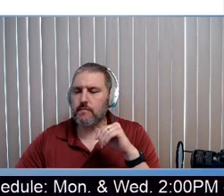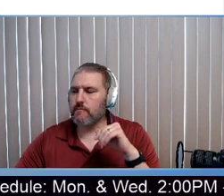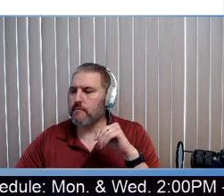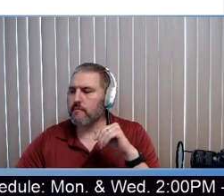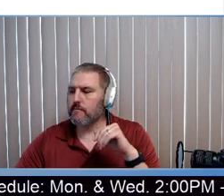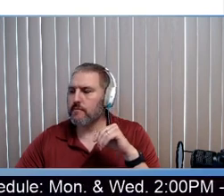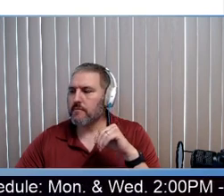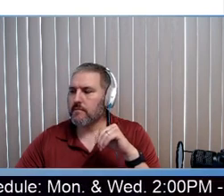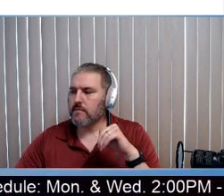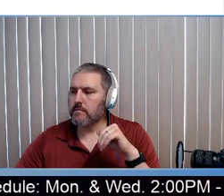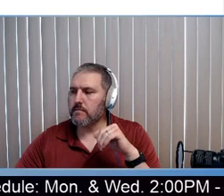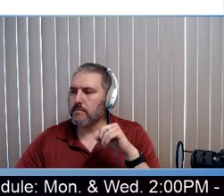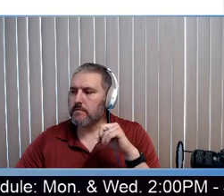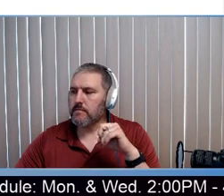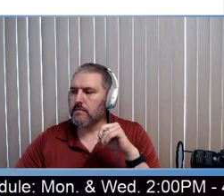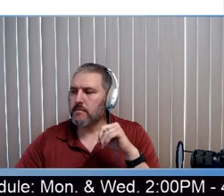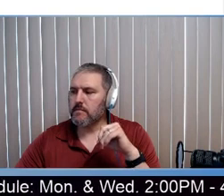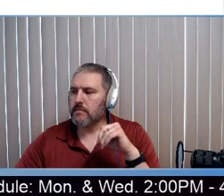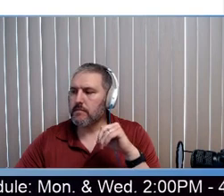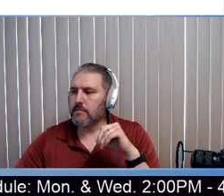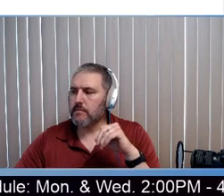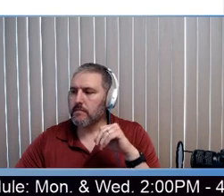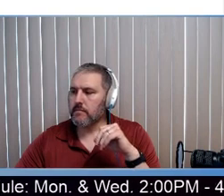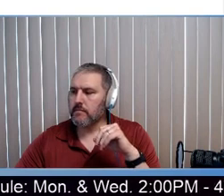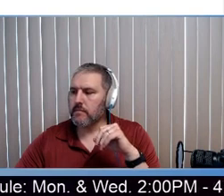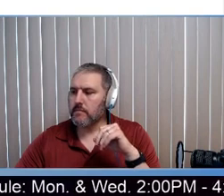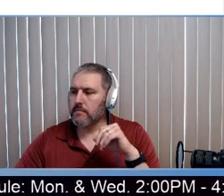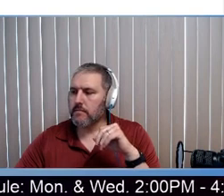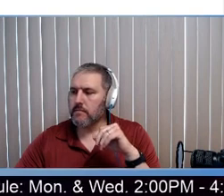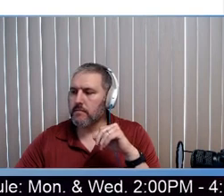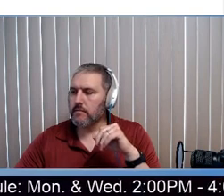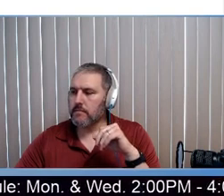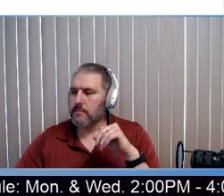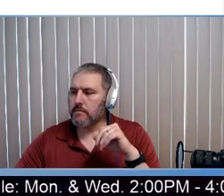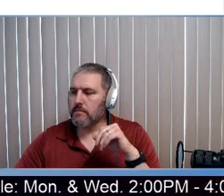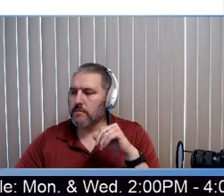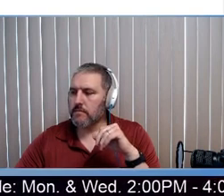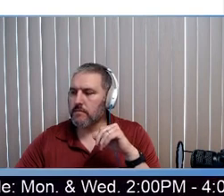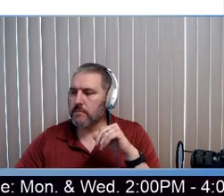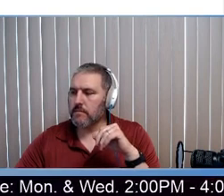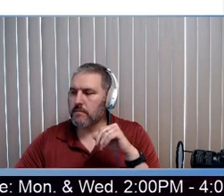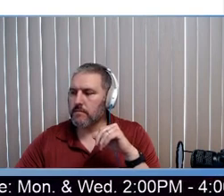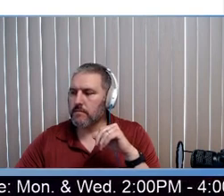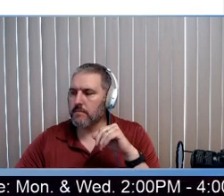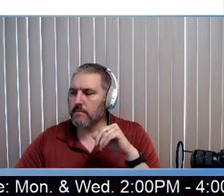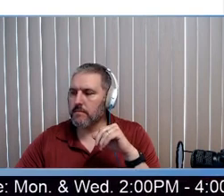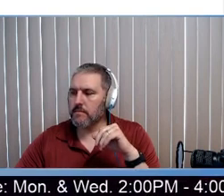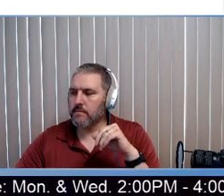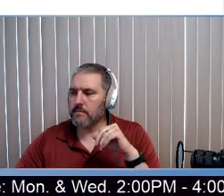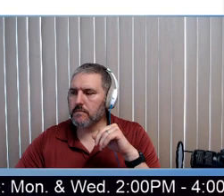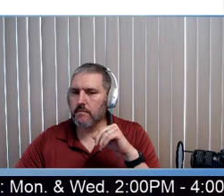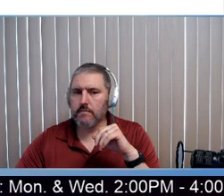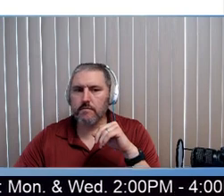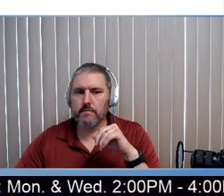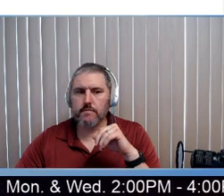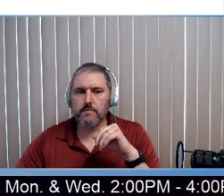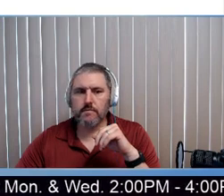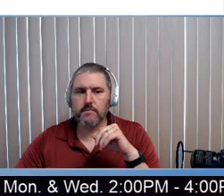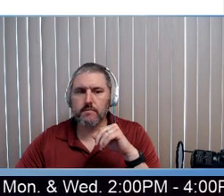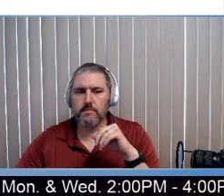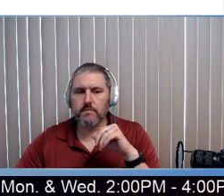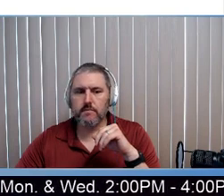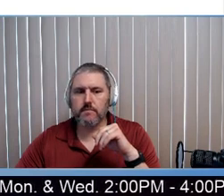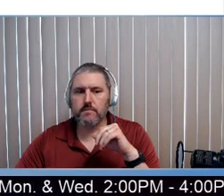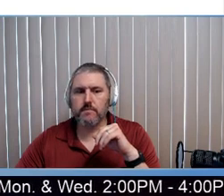injuries that I am aware of. Mayor Fry, in terms of a National Guard request, Mayor Fry is the only person that can make that formal